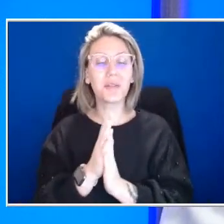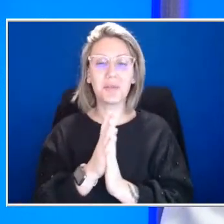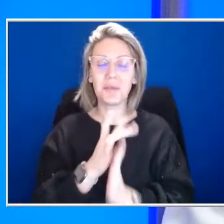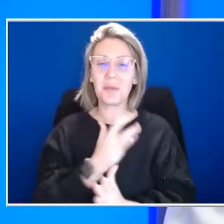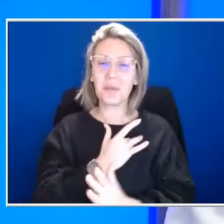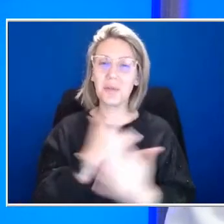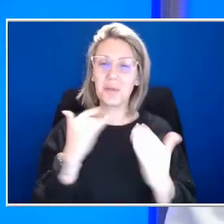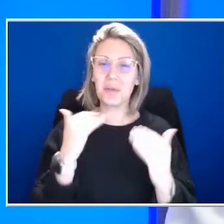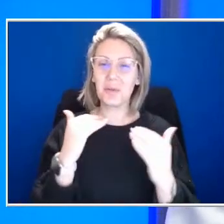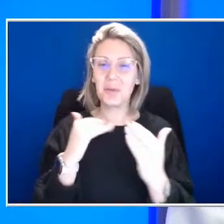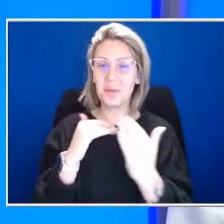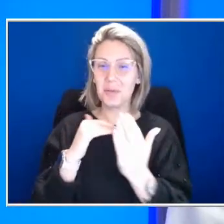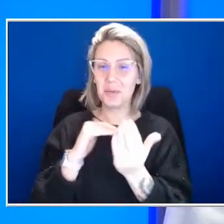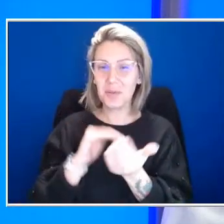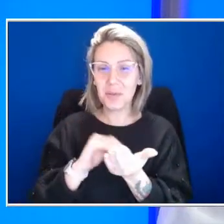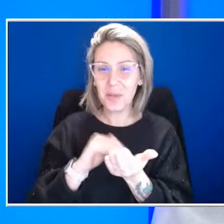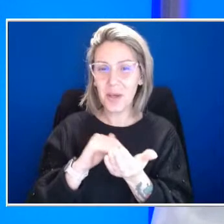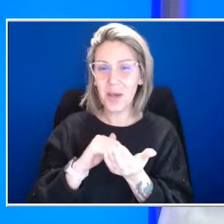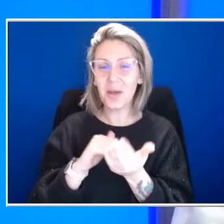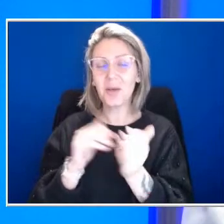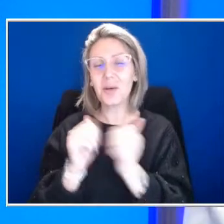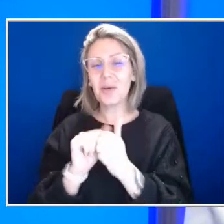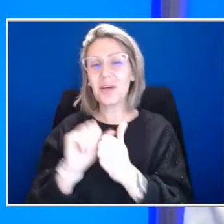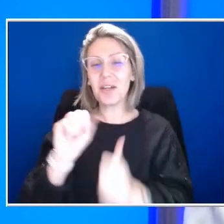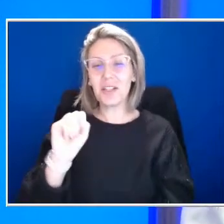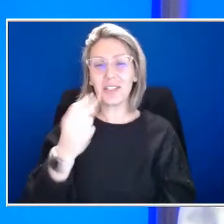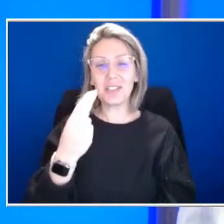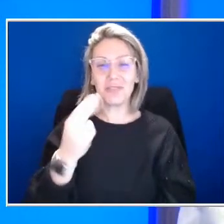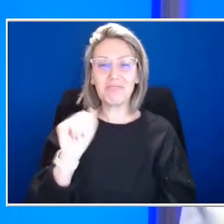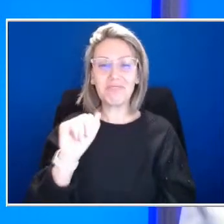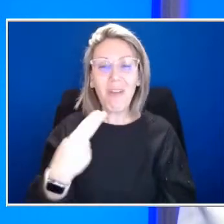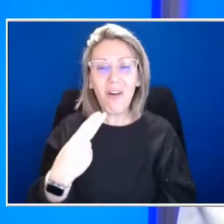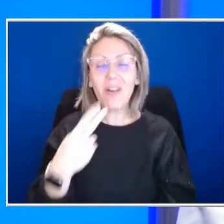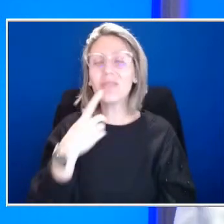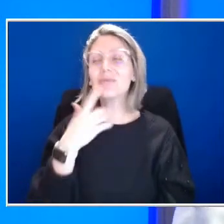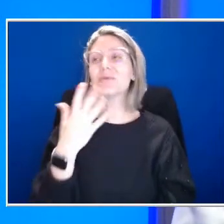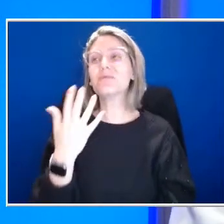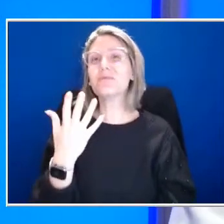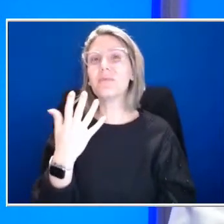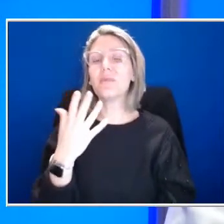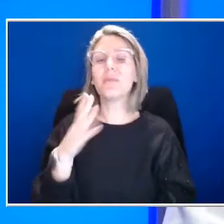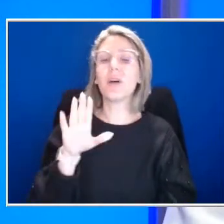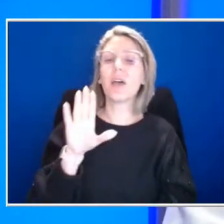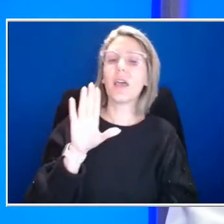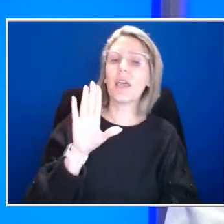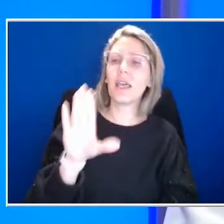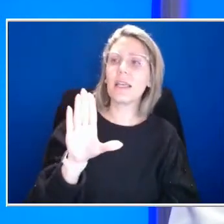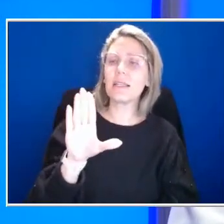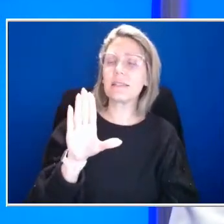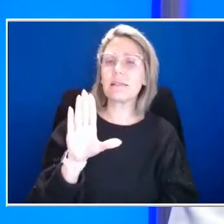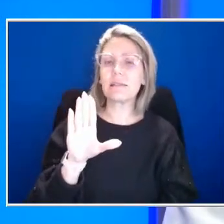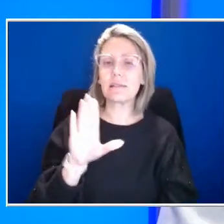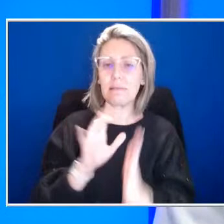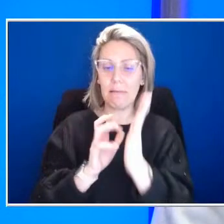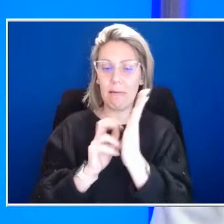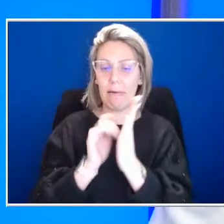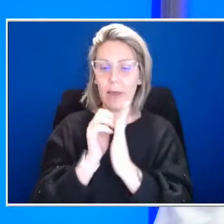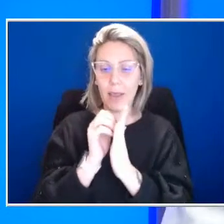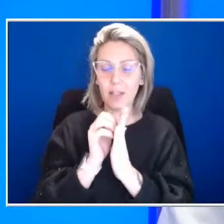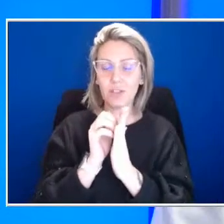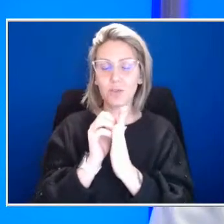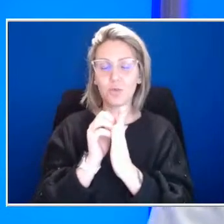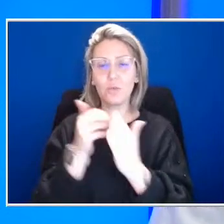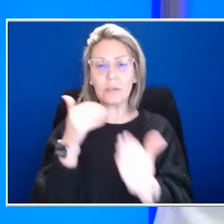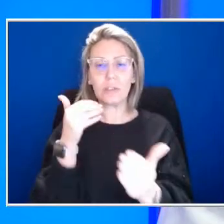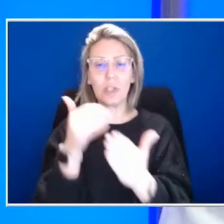Dr. Zubair Shaw, and as his cancer was getting close to remission,